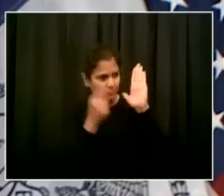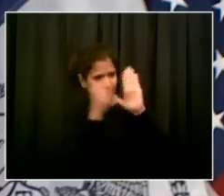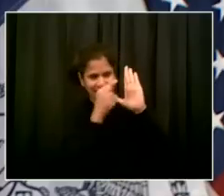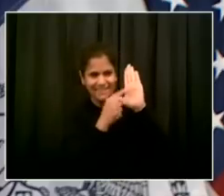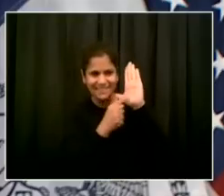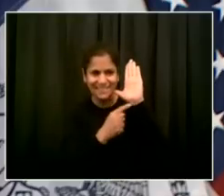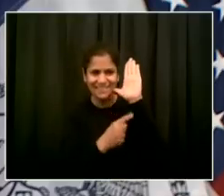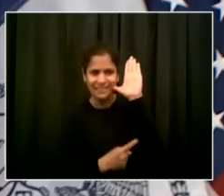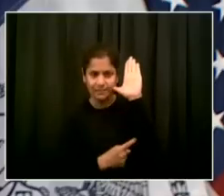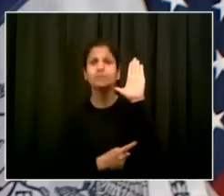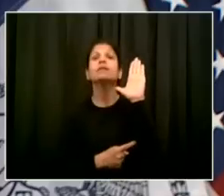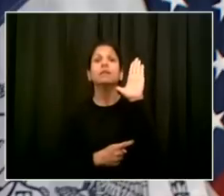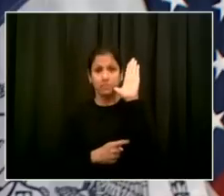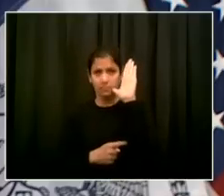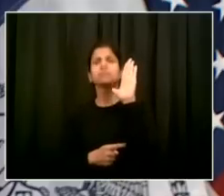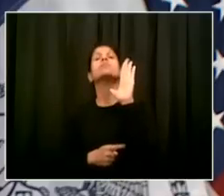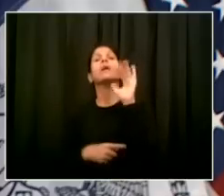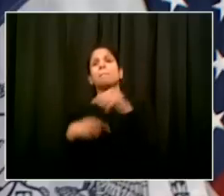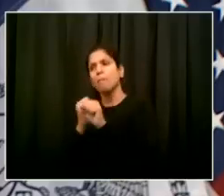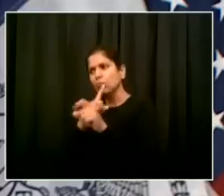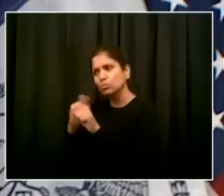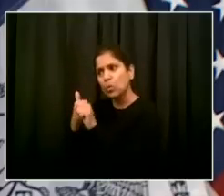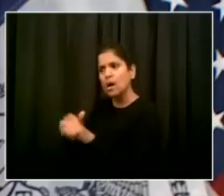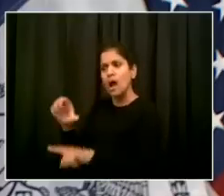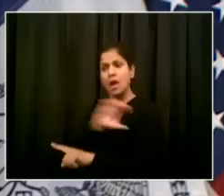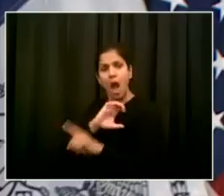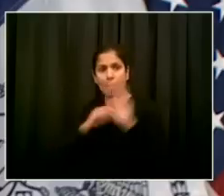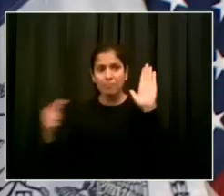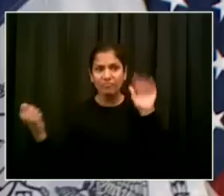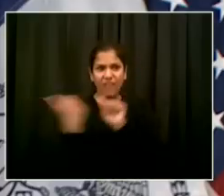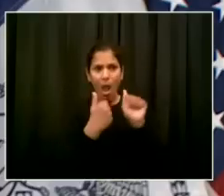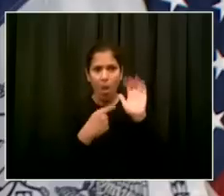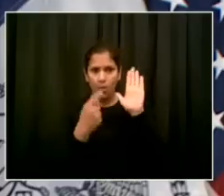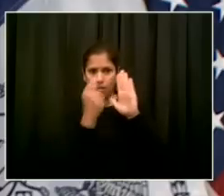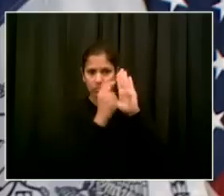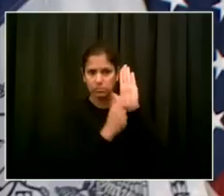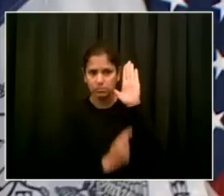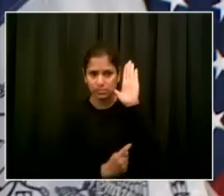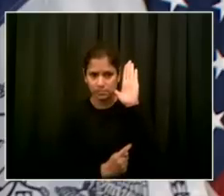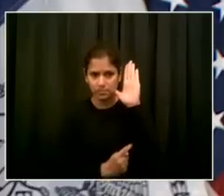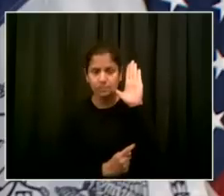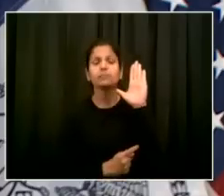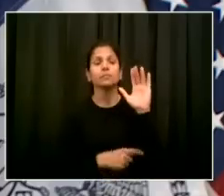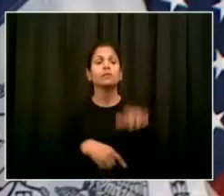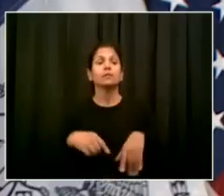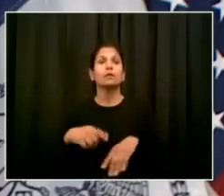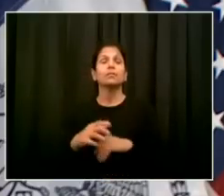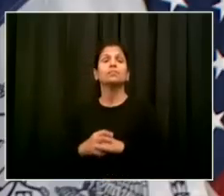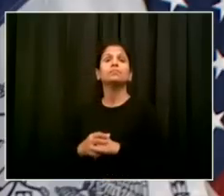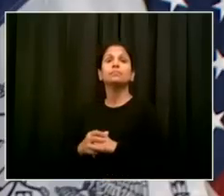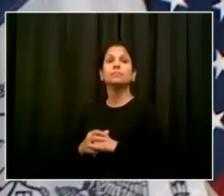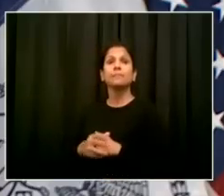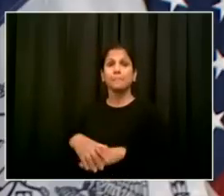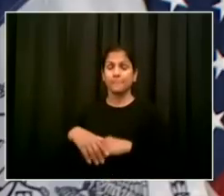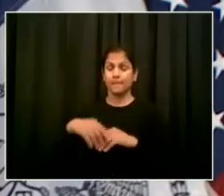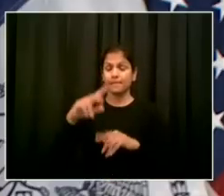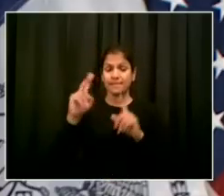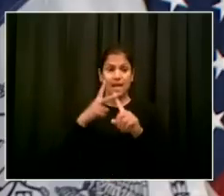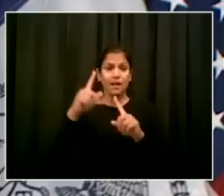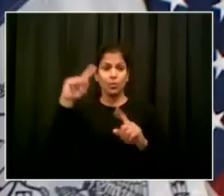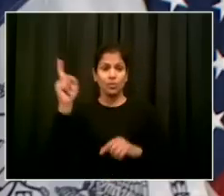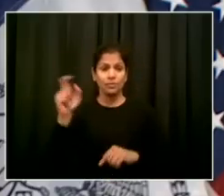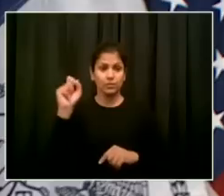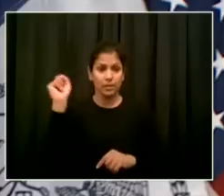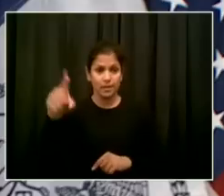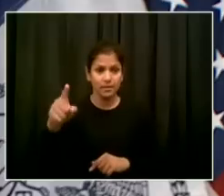Thank you. I also wanted to ask about something you mentioned as well earlier about trying to communicate the